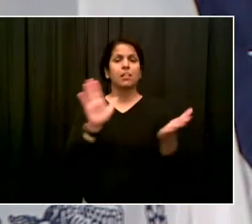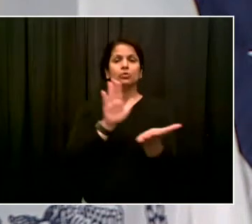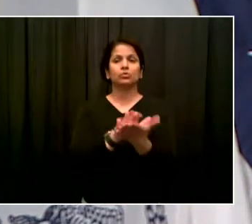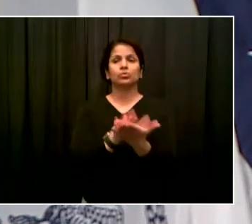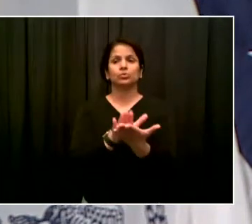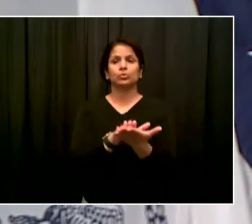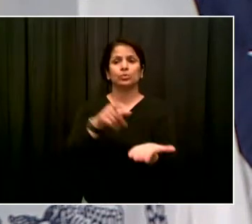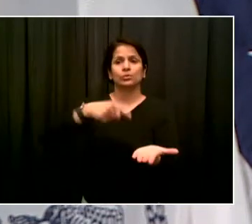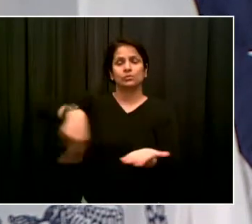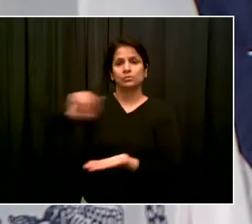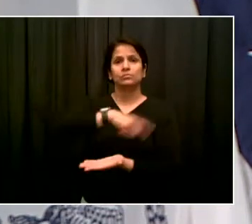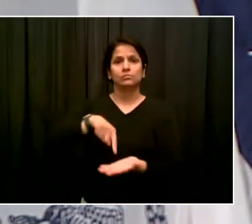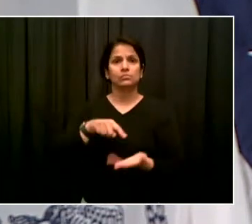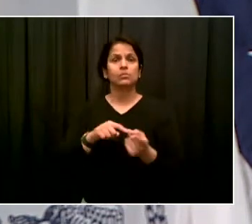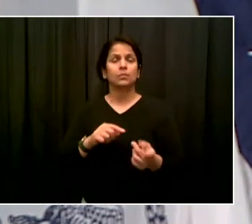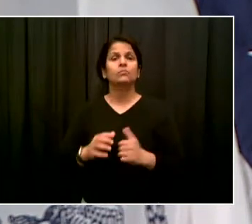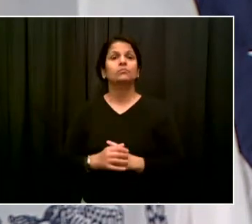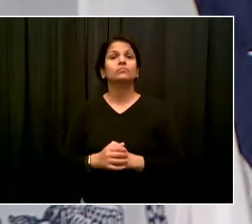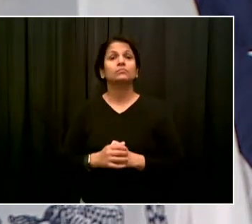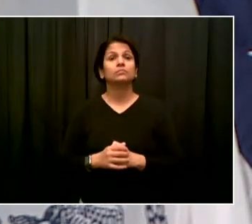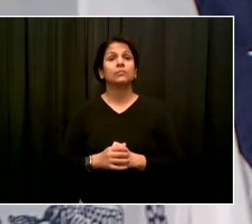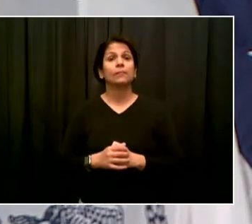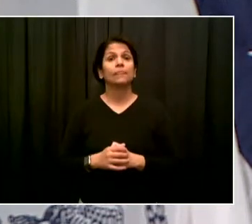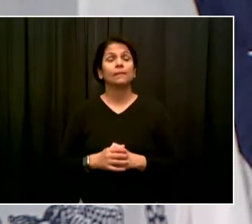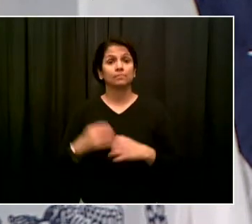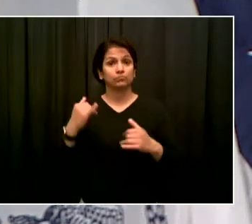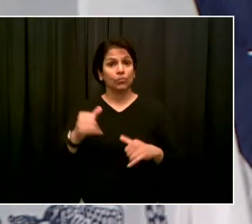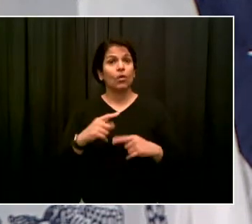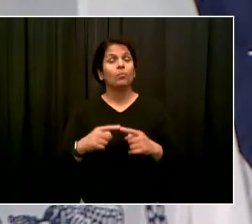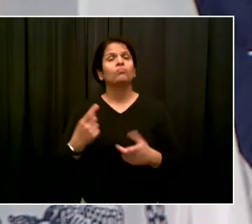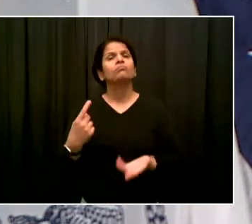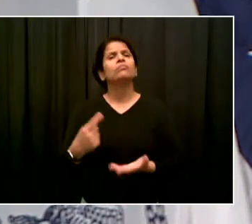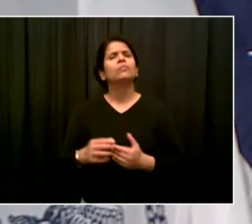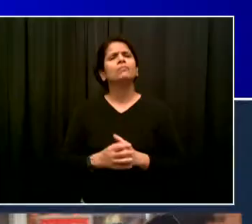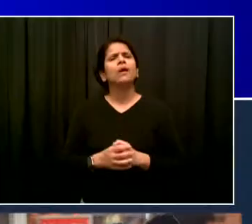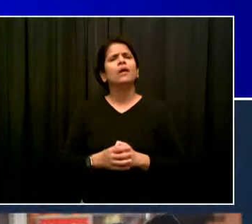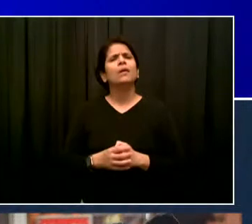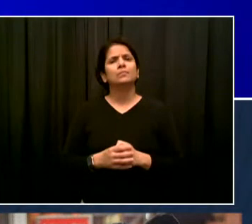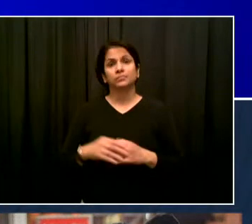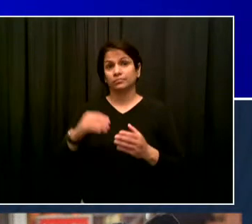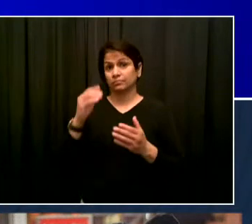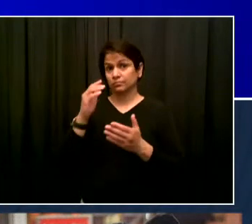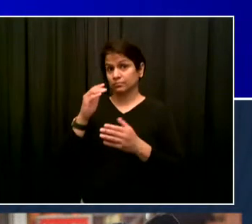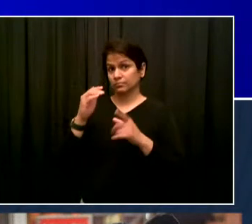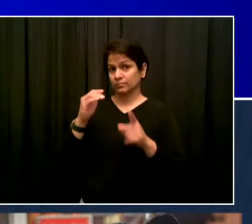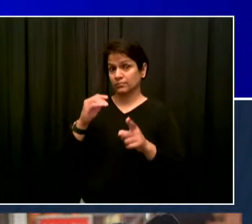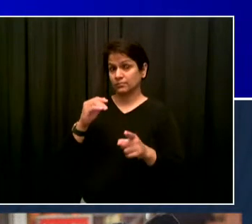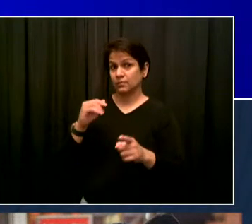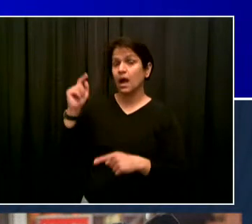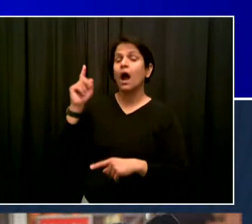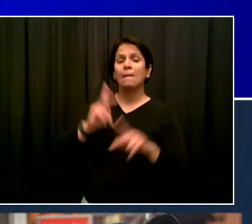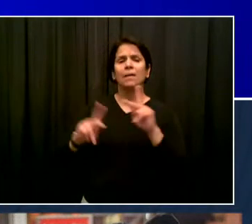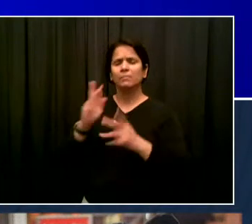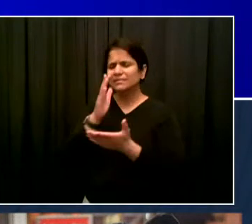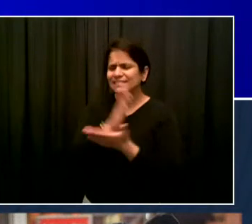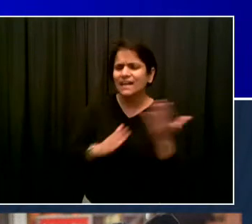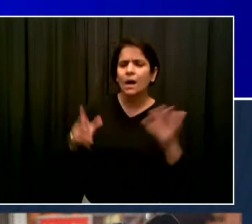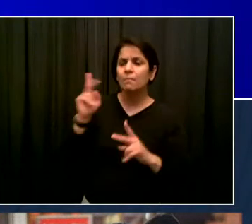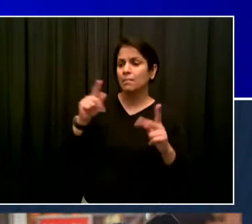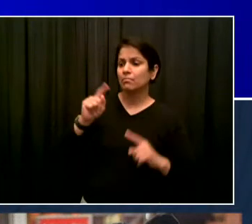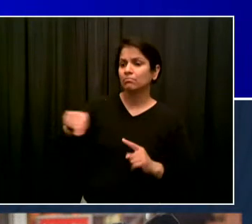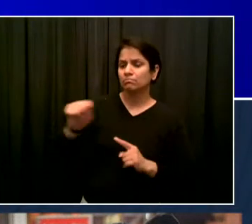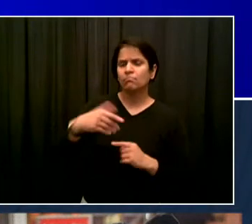illness need help, and they need more intensive help. So today we're talking about a variety of approaches. First,